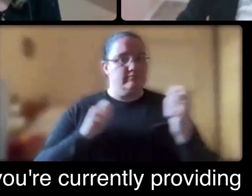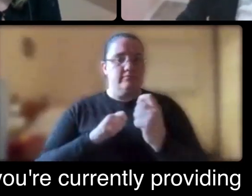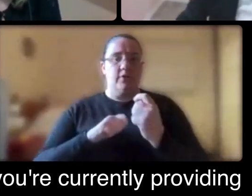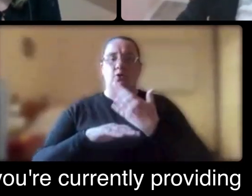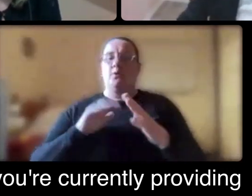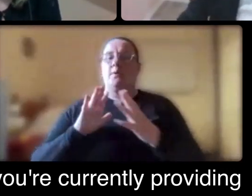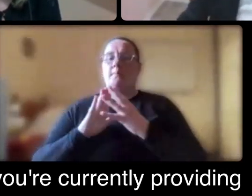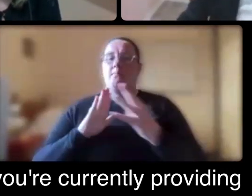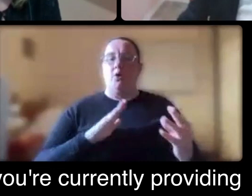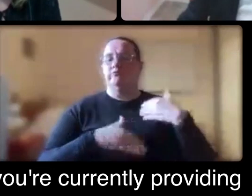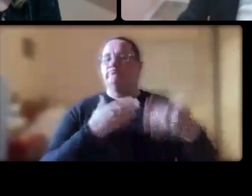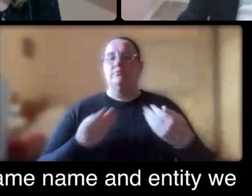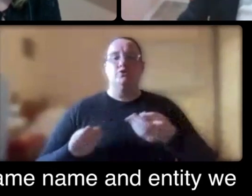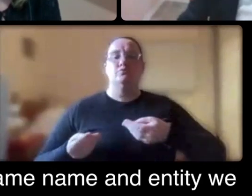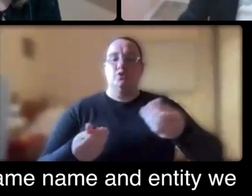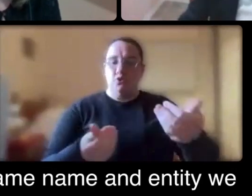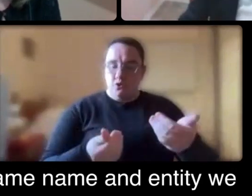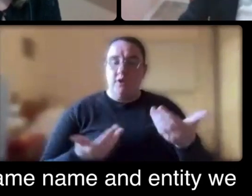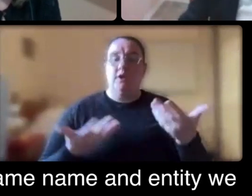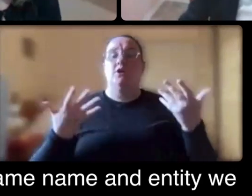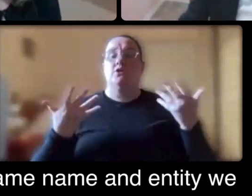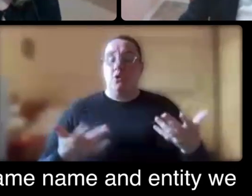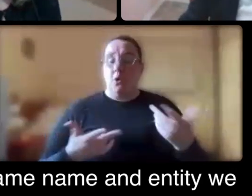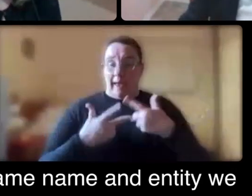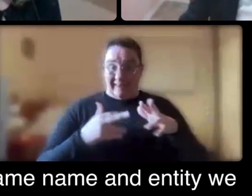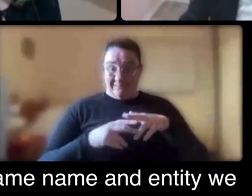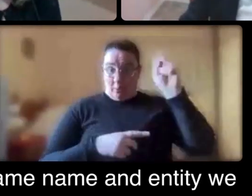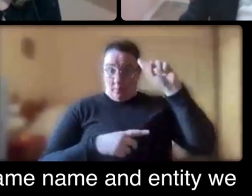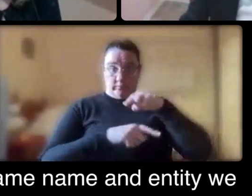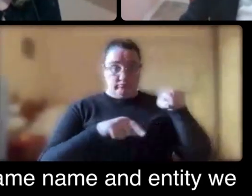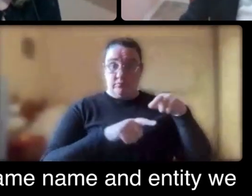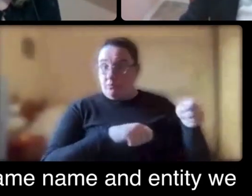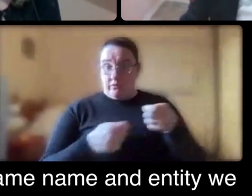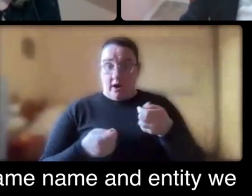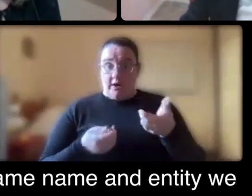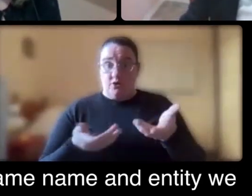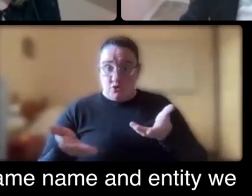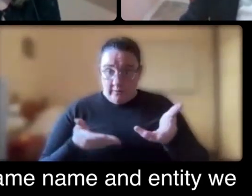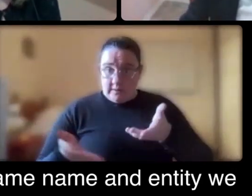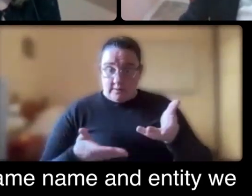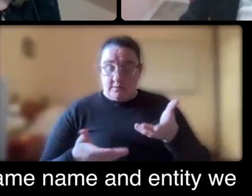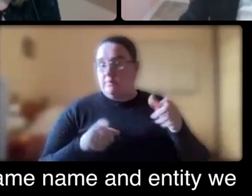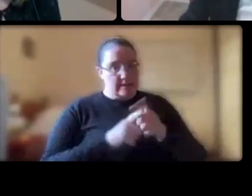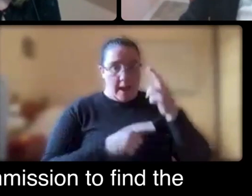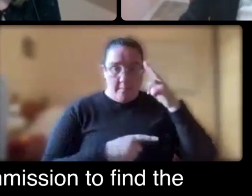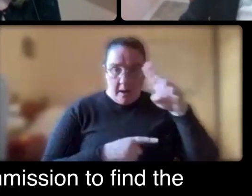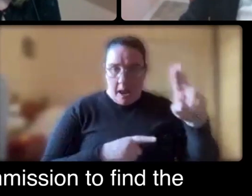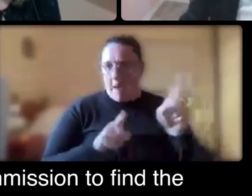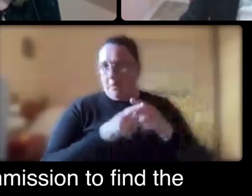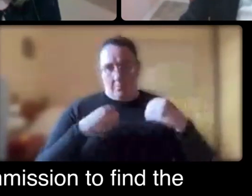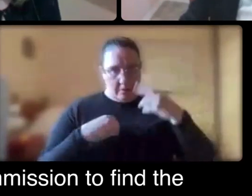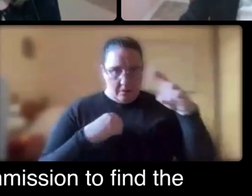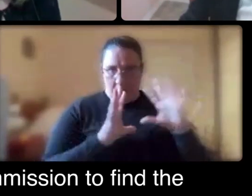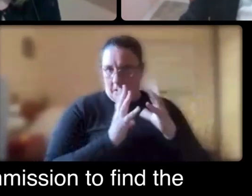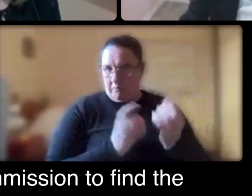if you're currently providing services and you're with your same name and entity, we will